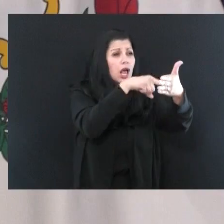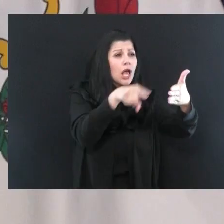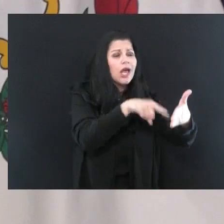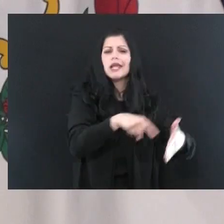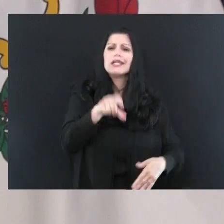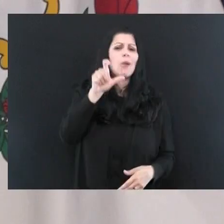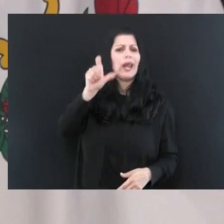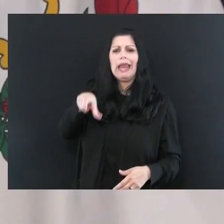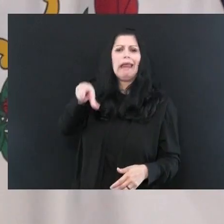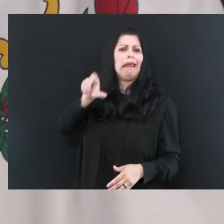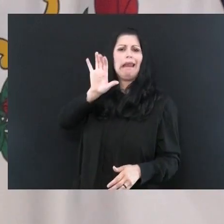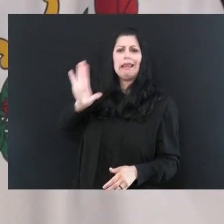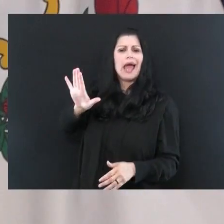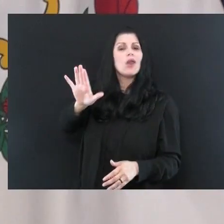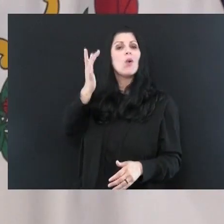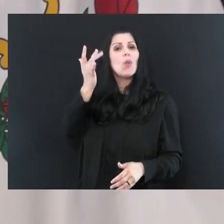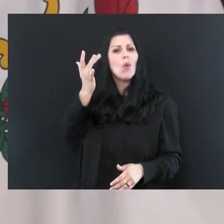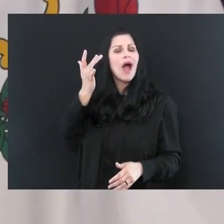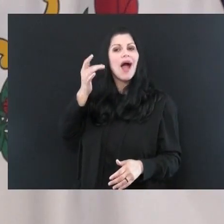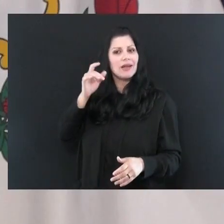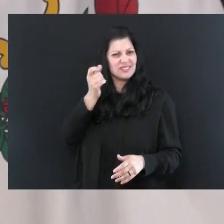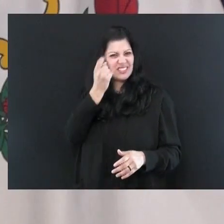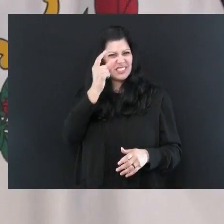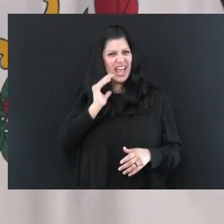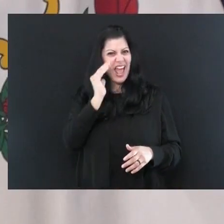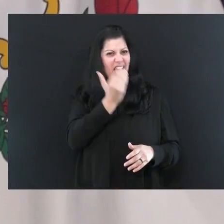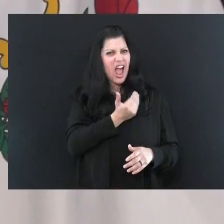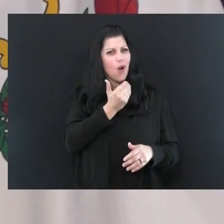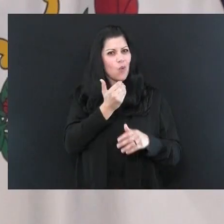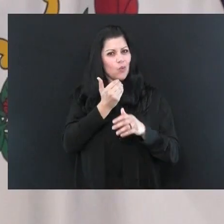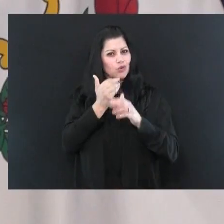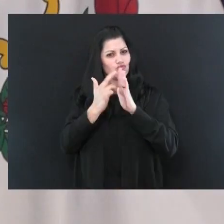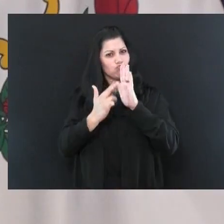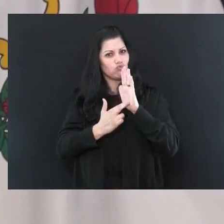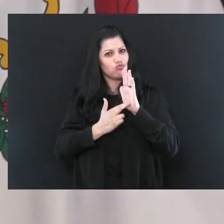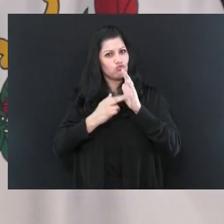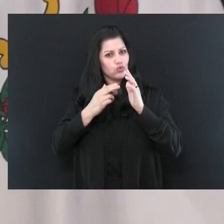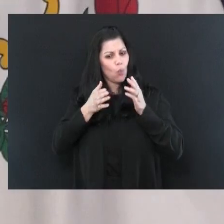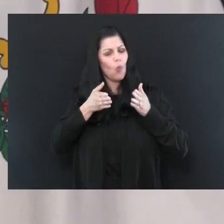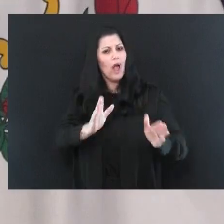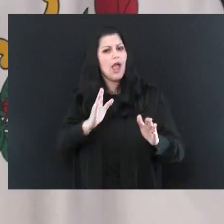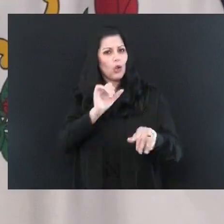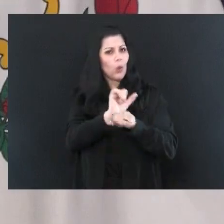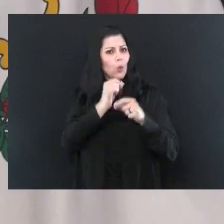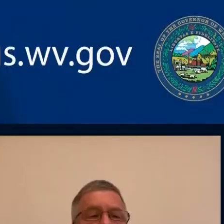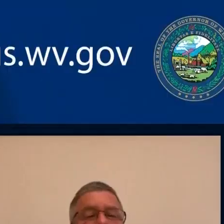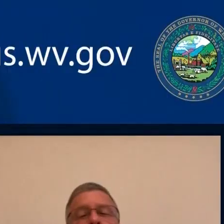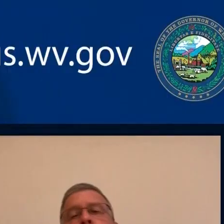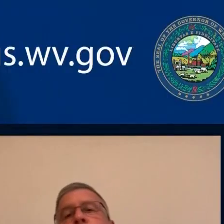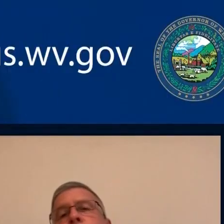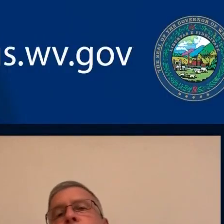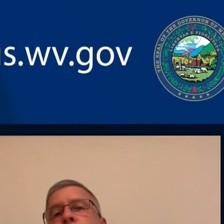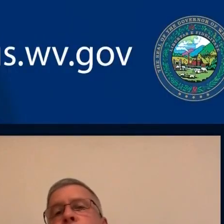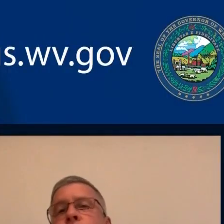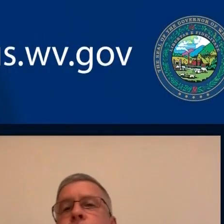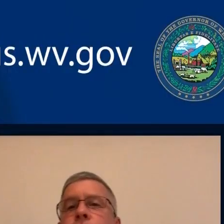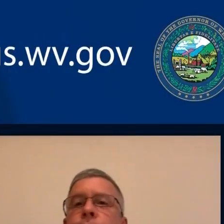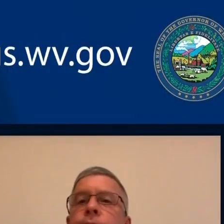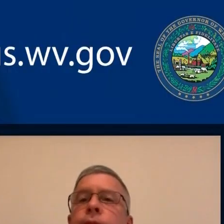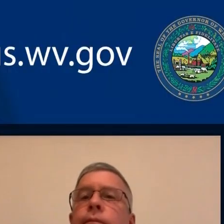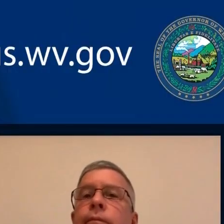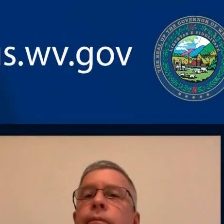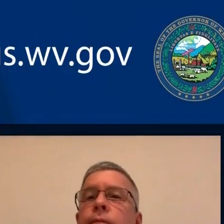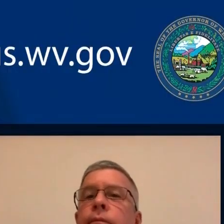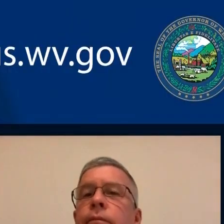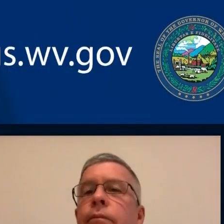see that all this is working and it's working well. But anyway, thank you so much. All right, thank you, Governor. Let's first today go to Dr.